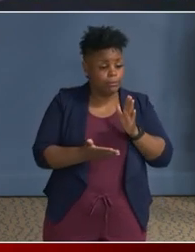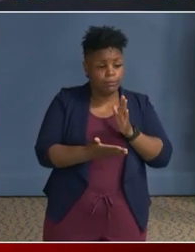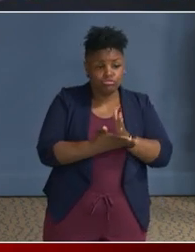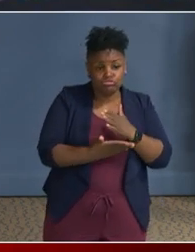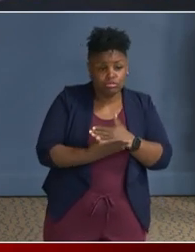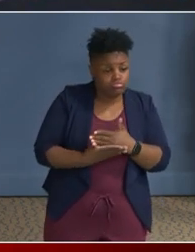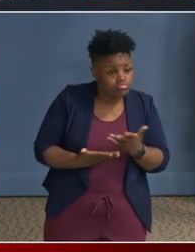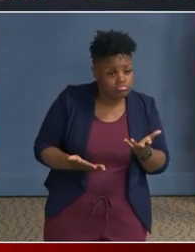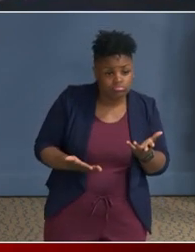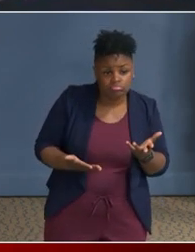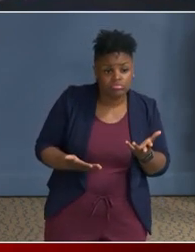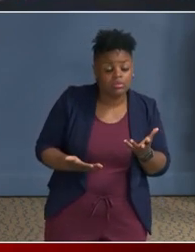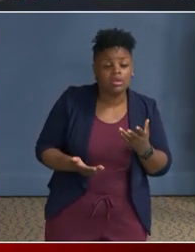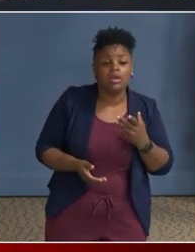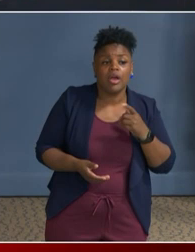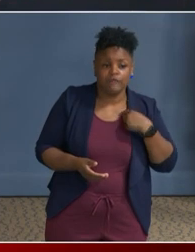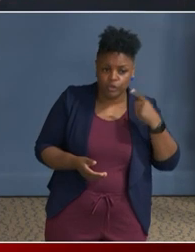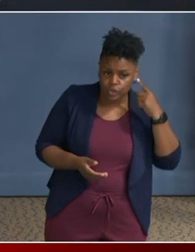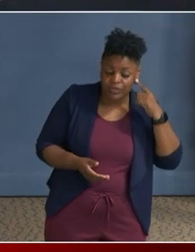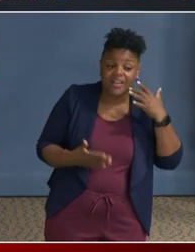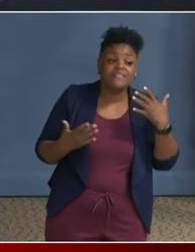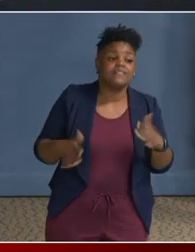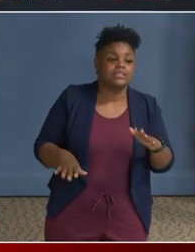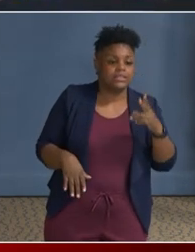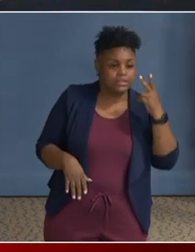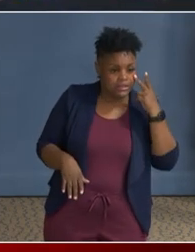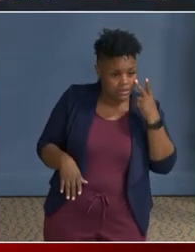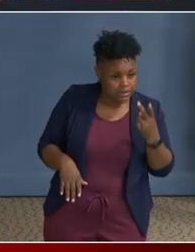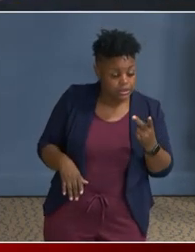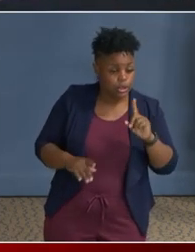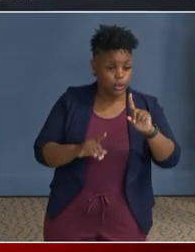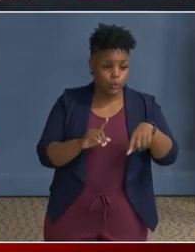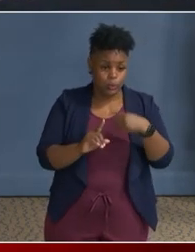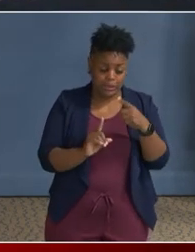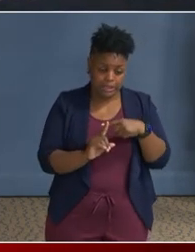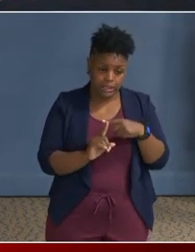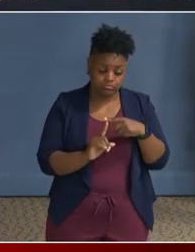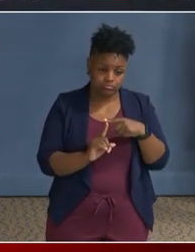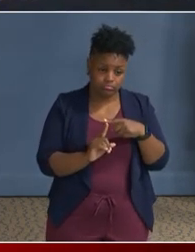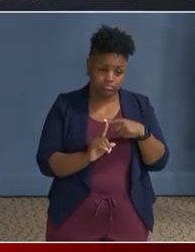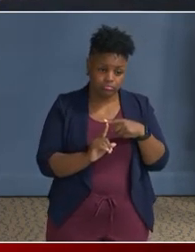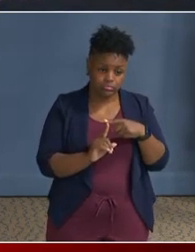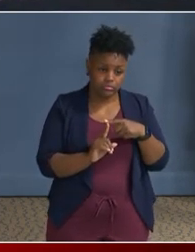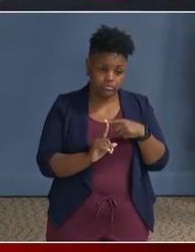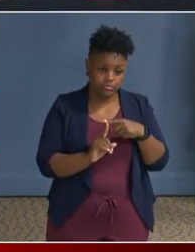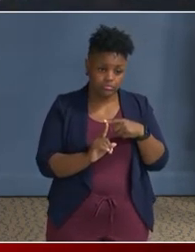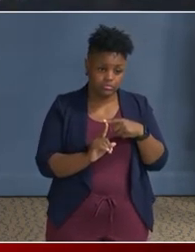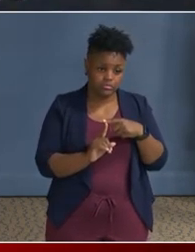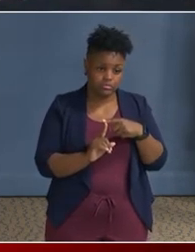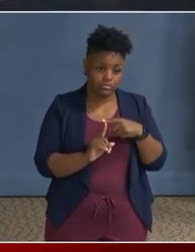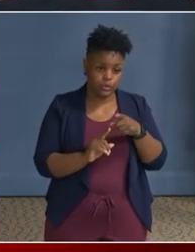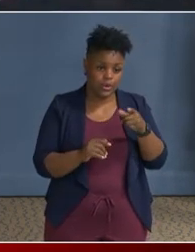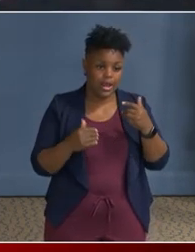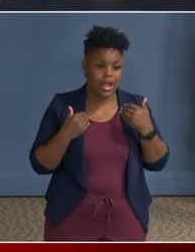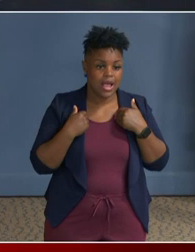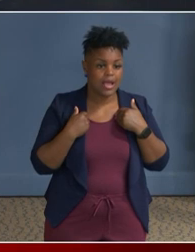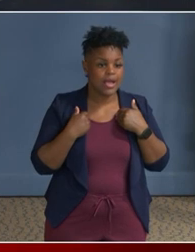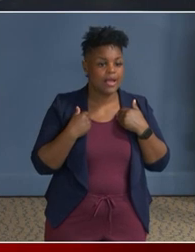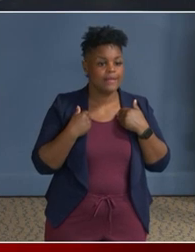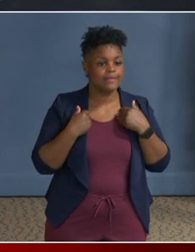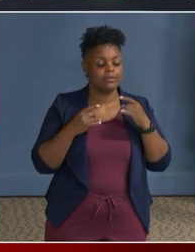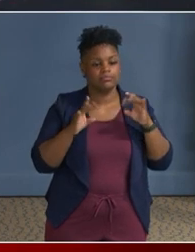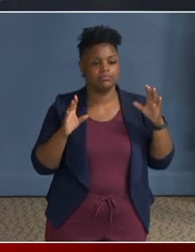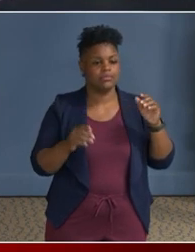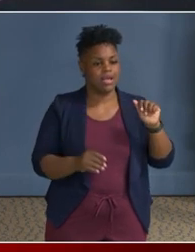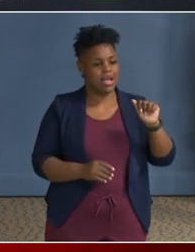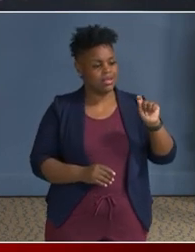heard, and we frequently see, when there is such a attack on